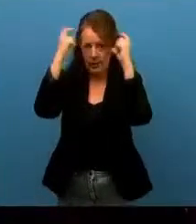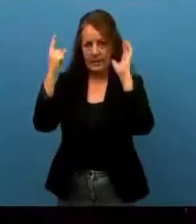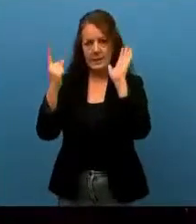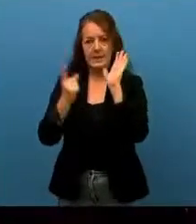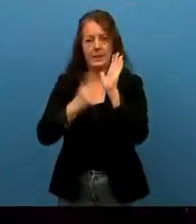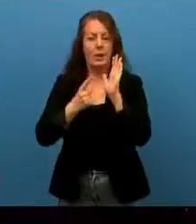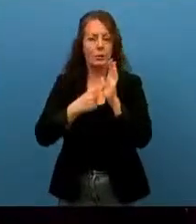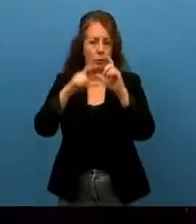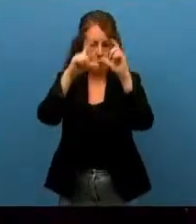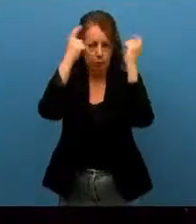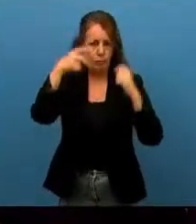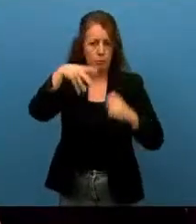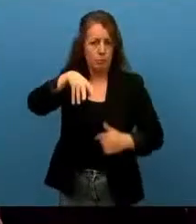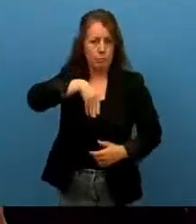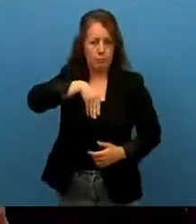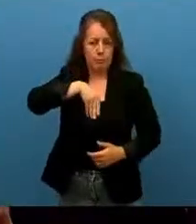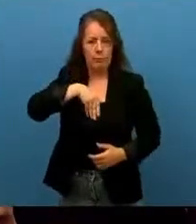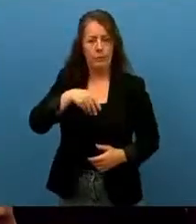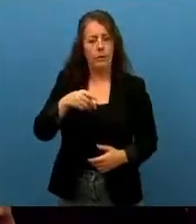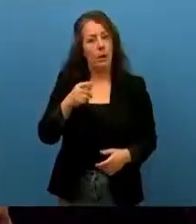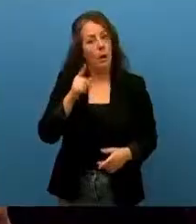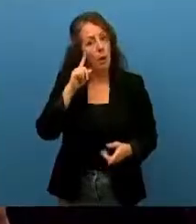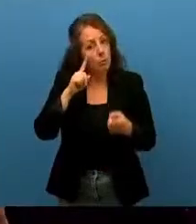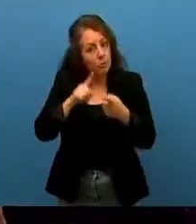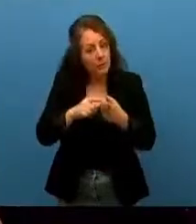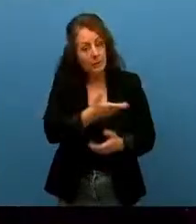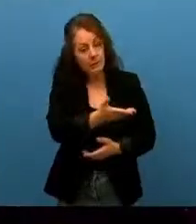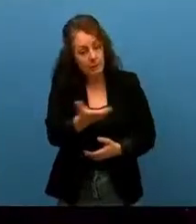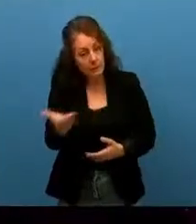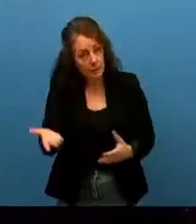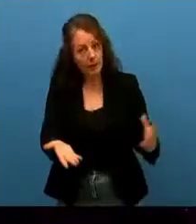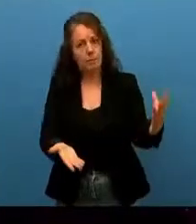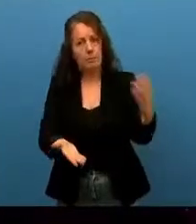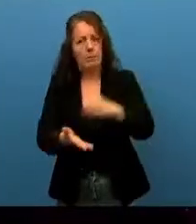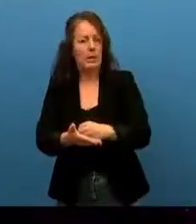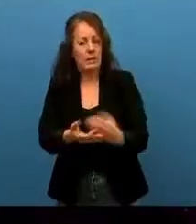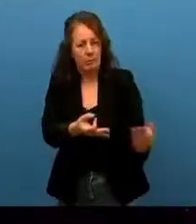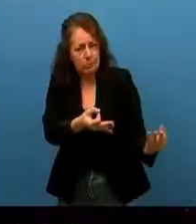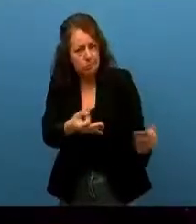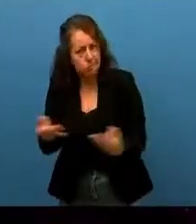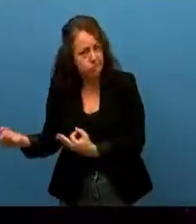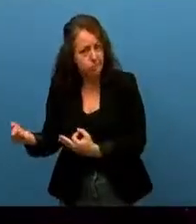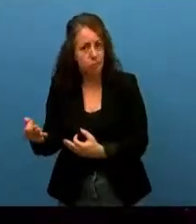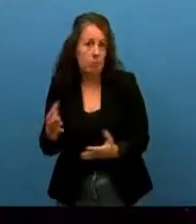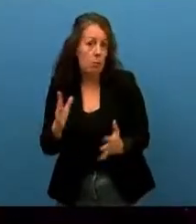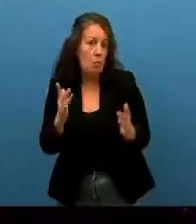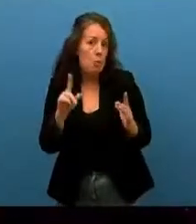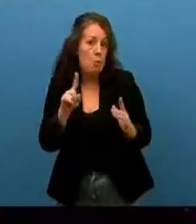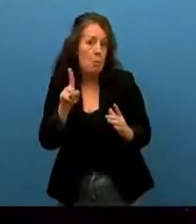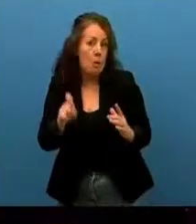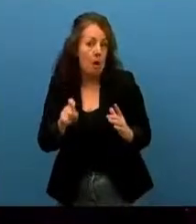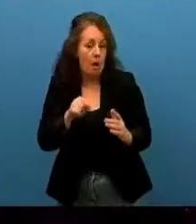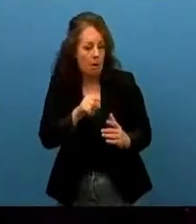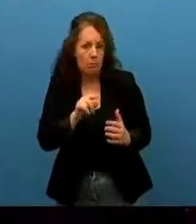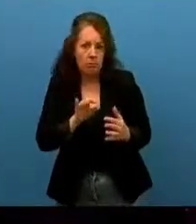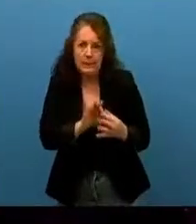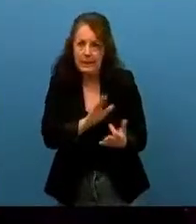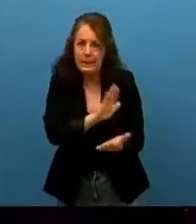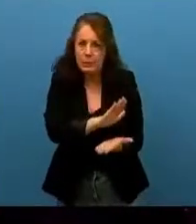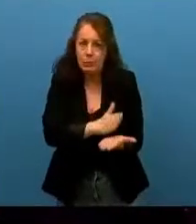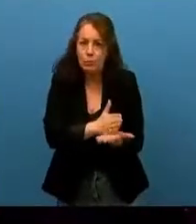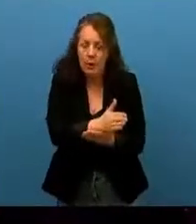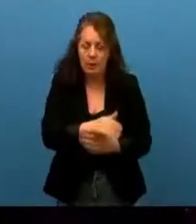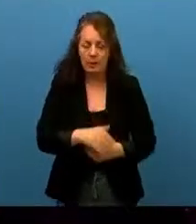of the Council in their own right. The 5 issues discussed were accreditation mechanism,